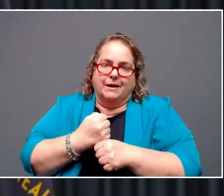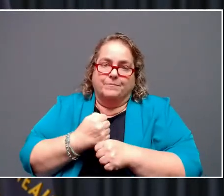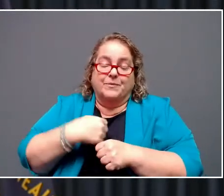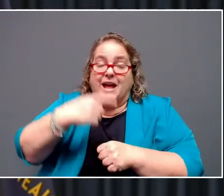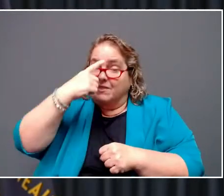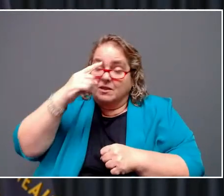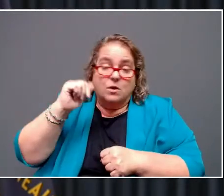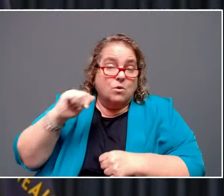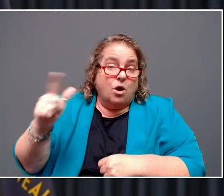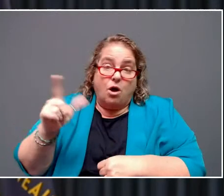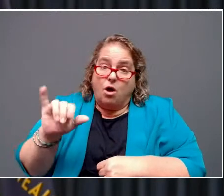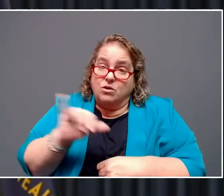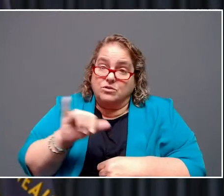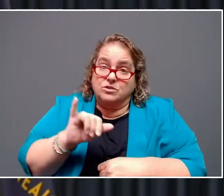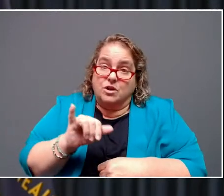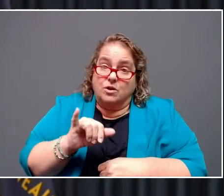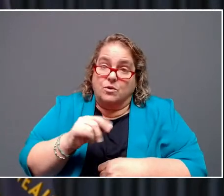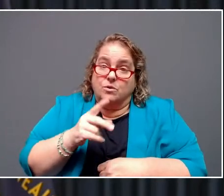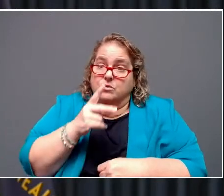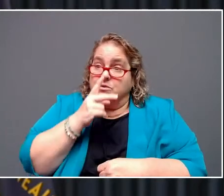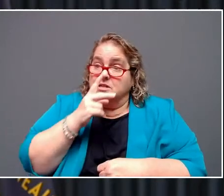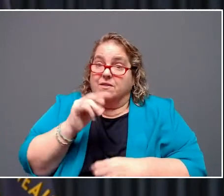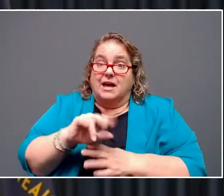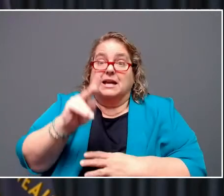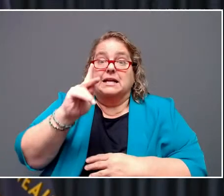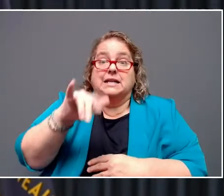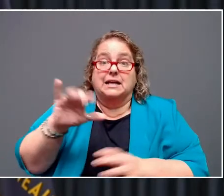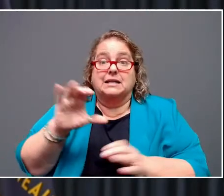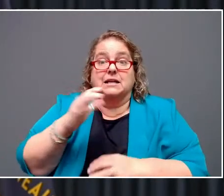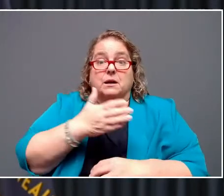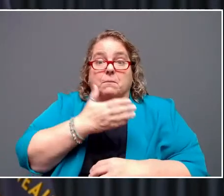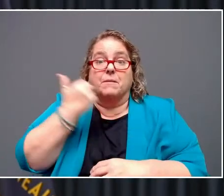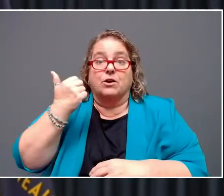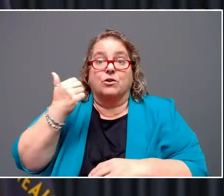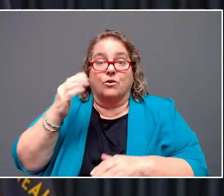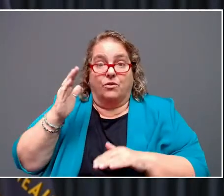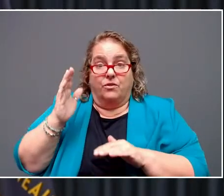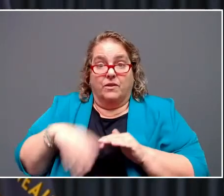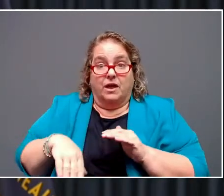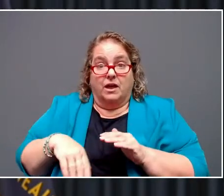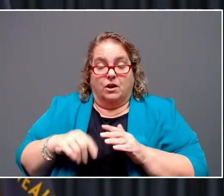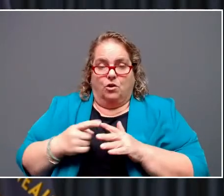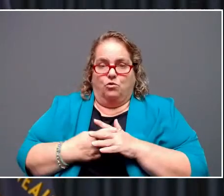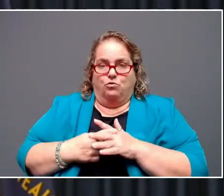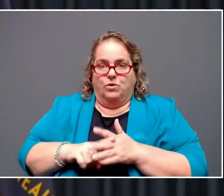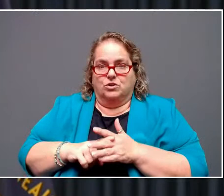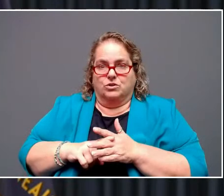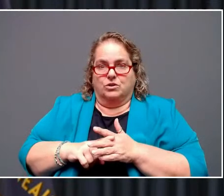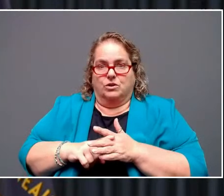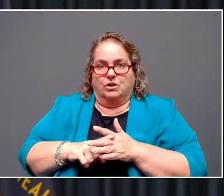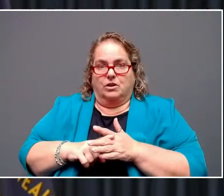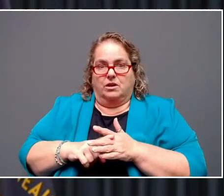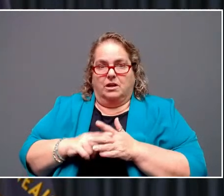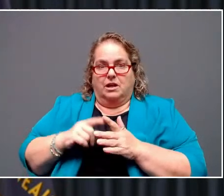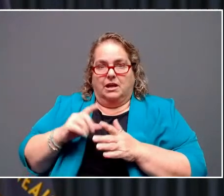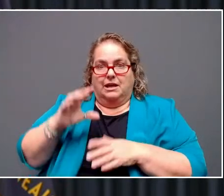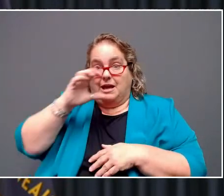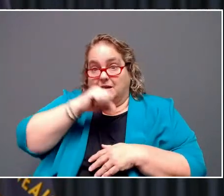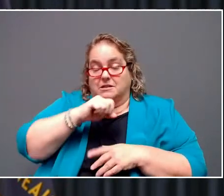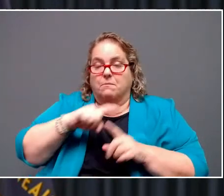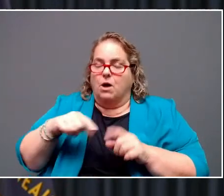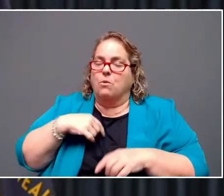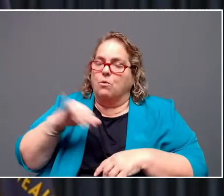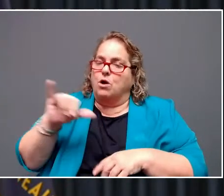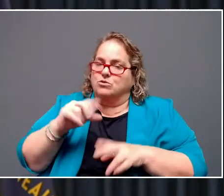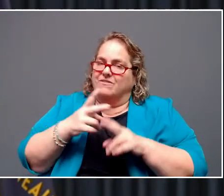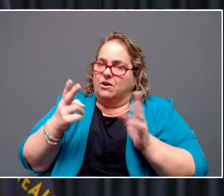see that Kentucky did better than originally anticipated, but that we were also honest with our data.